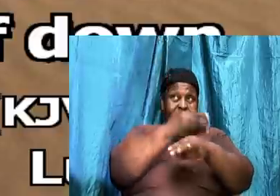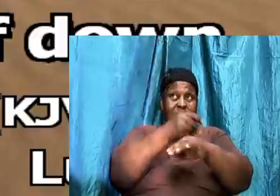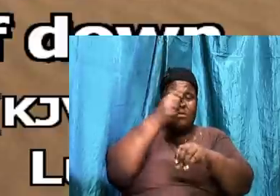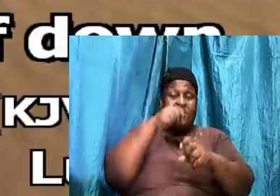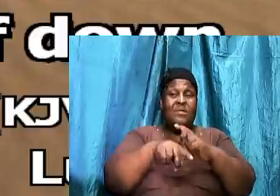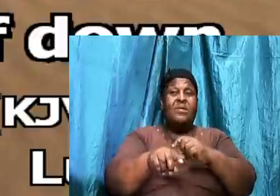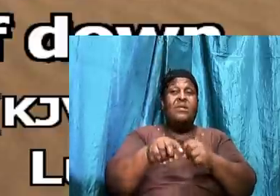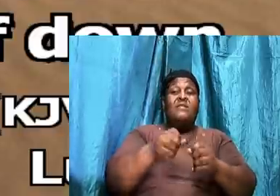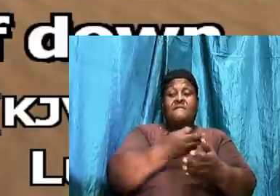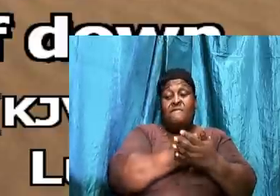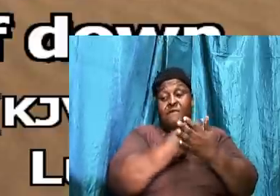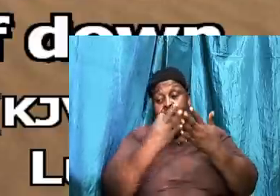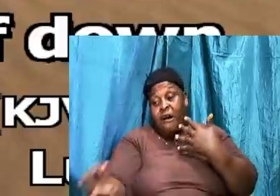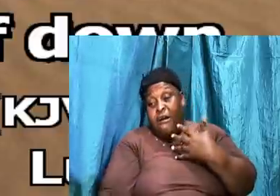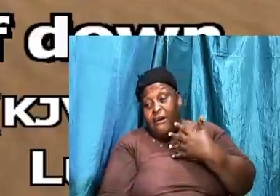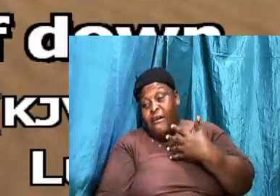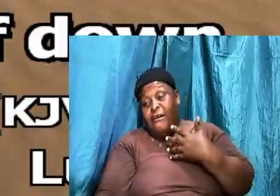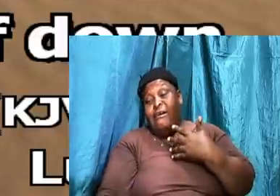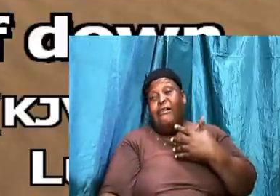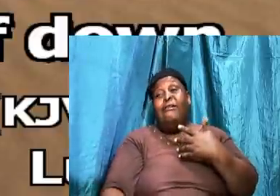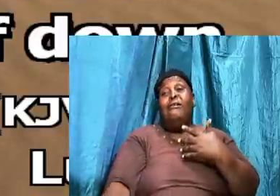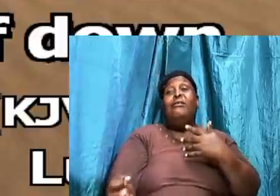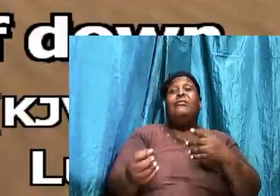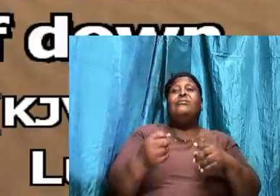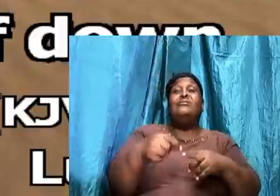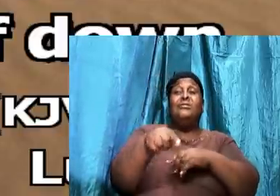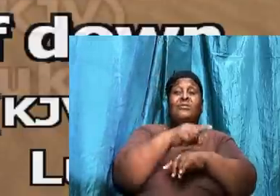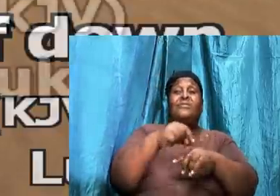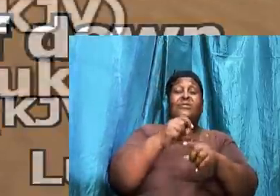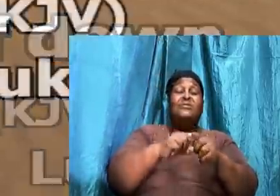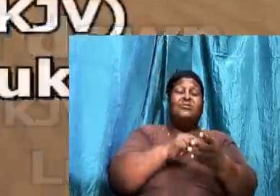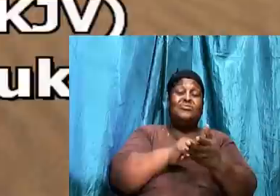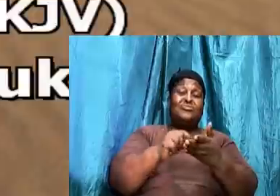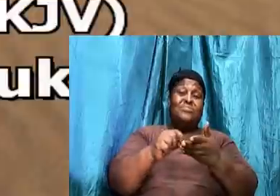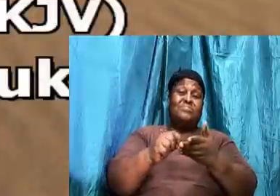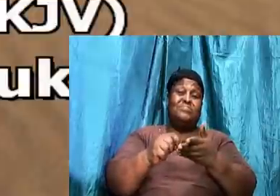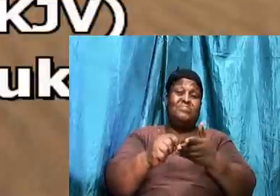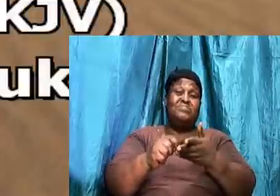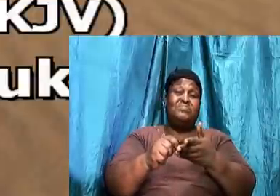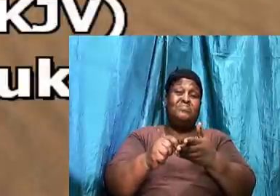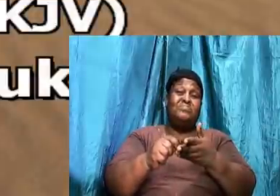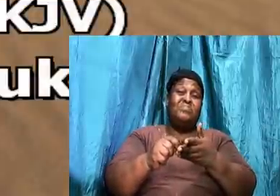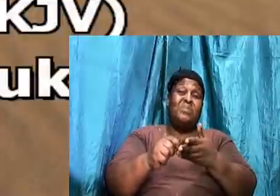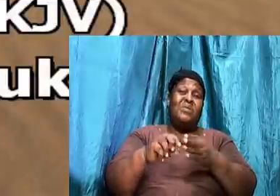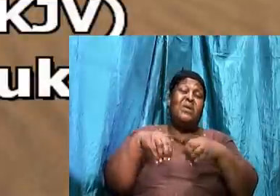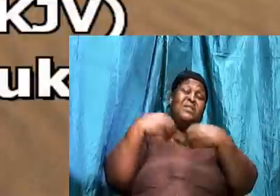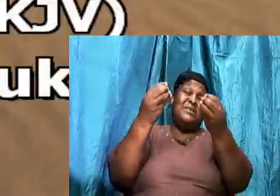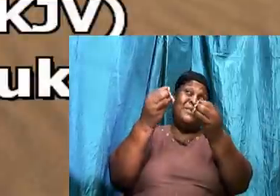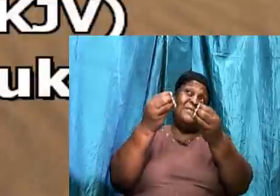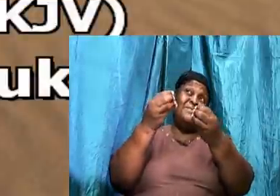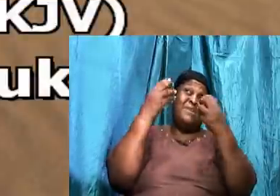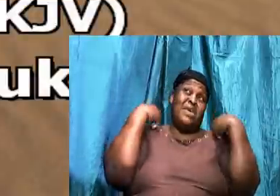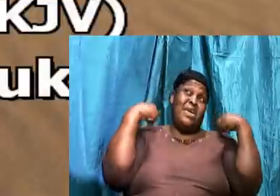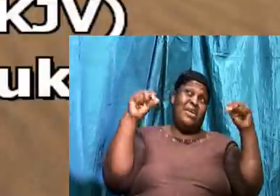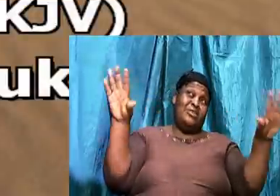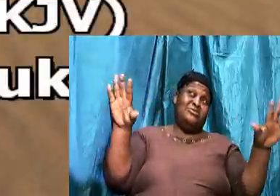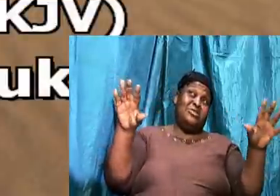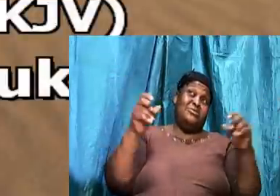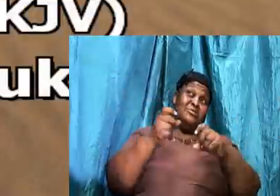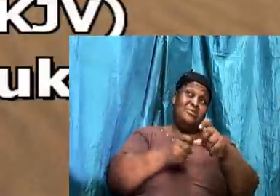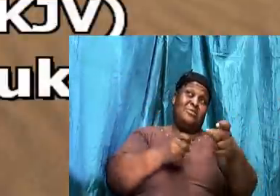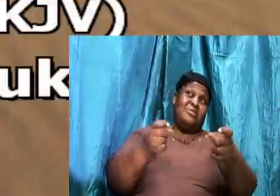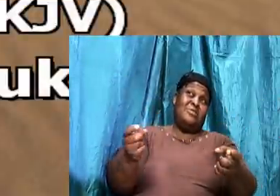thyself down from hence. For it is written. He shall give his angels charge over thee.